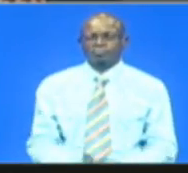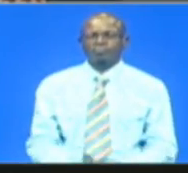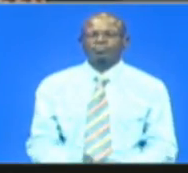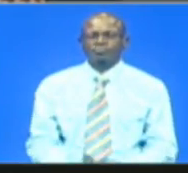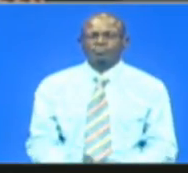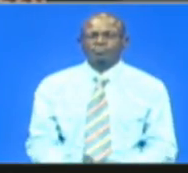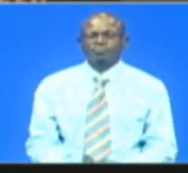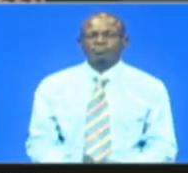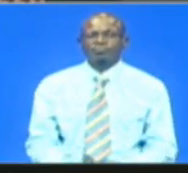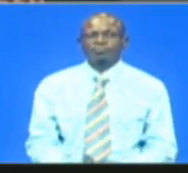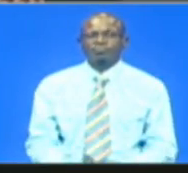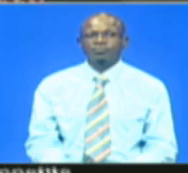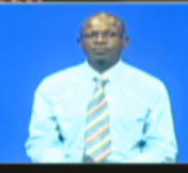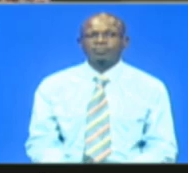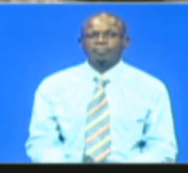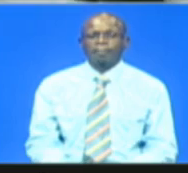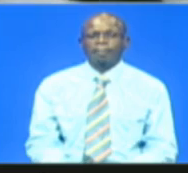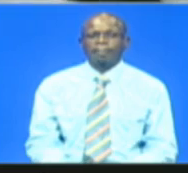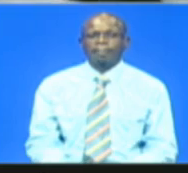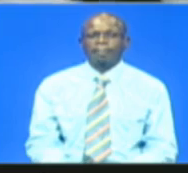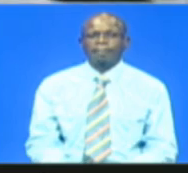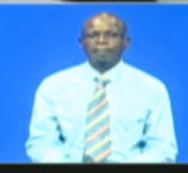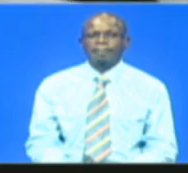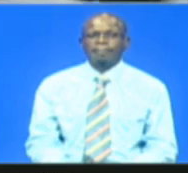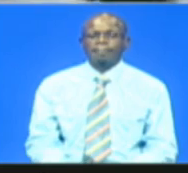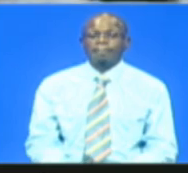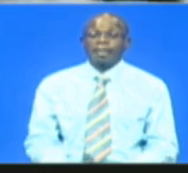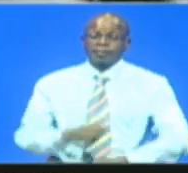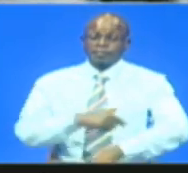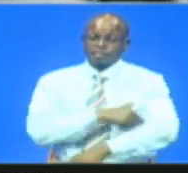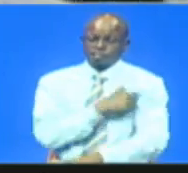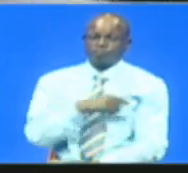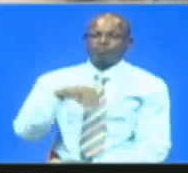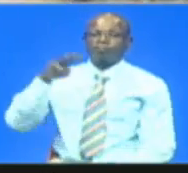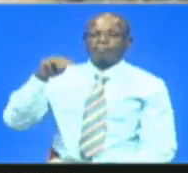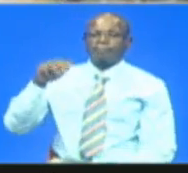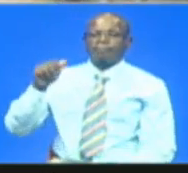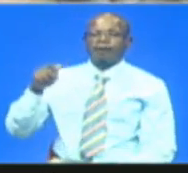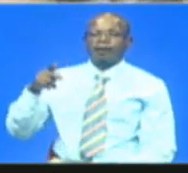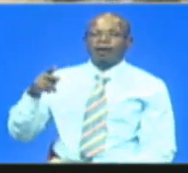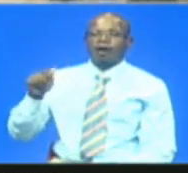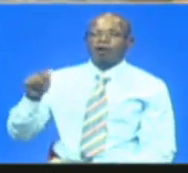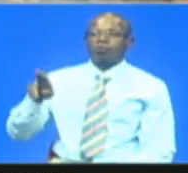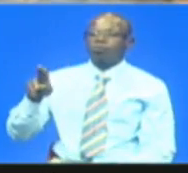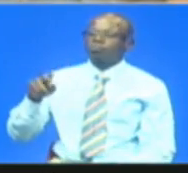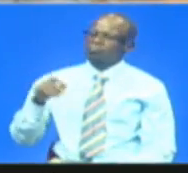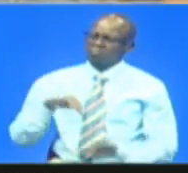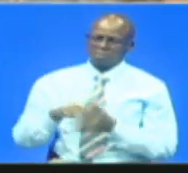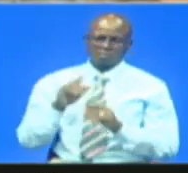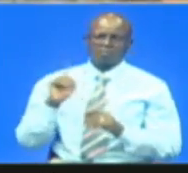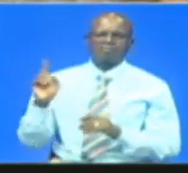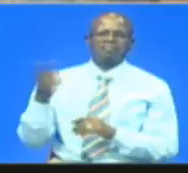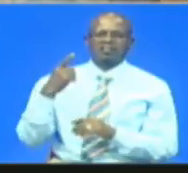the police time to conclude the investigations. Chief Makao is not the first administrator to die in the line of duty in